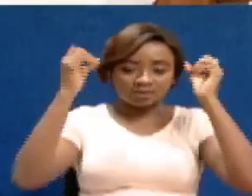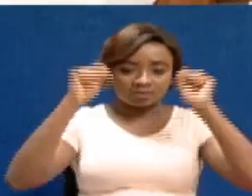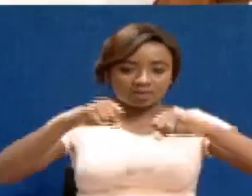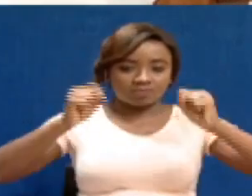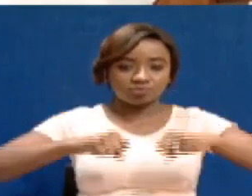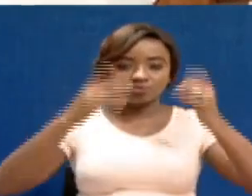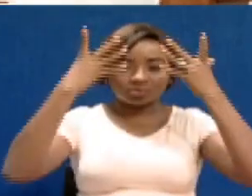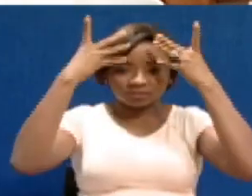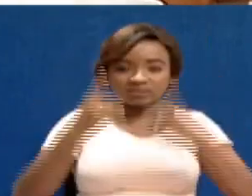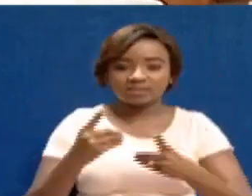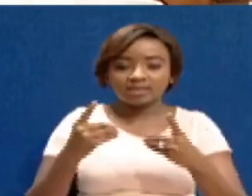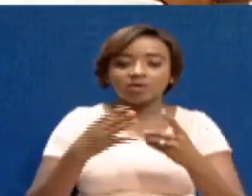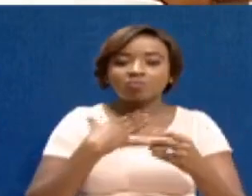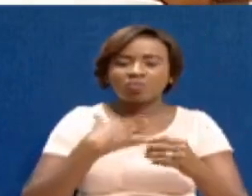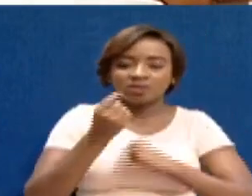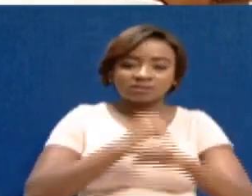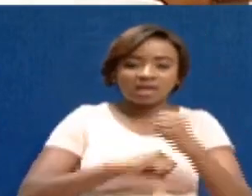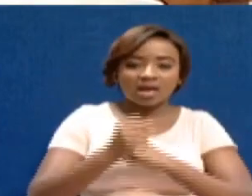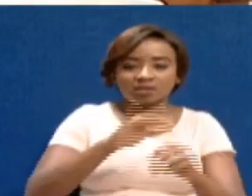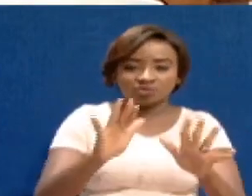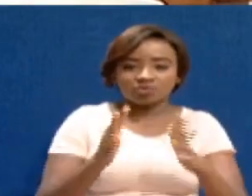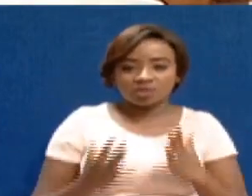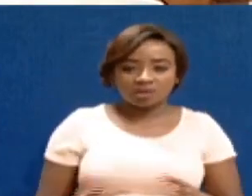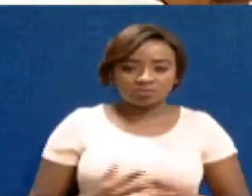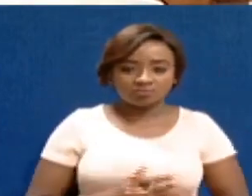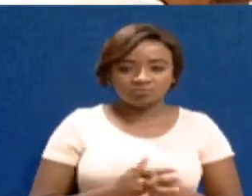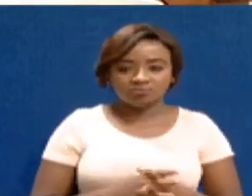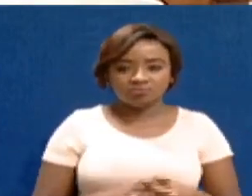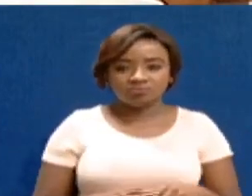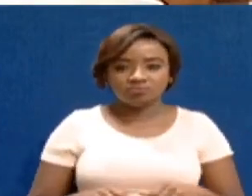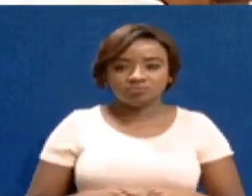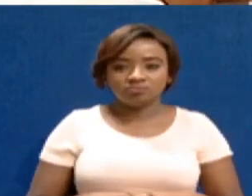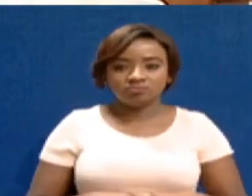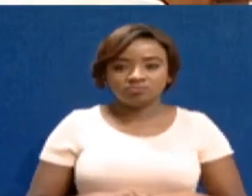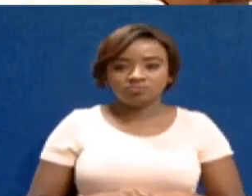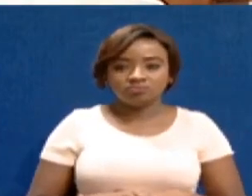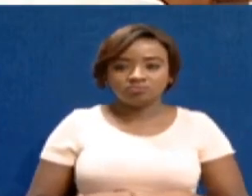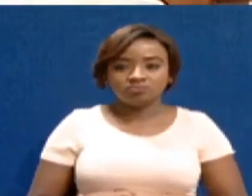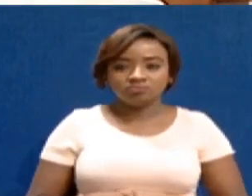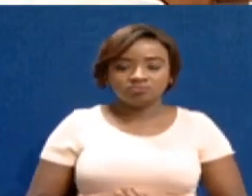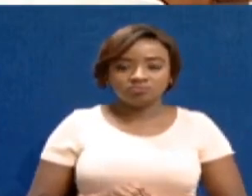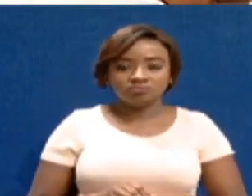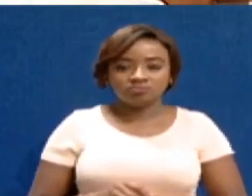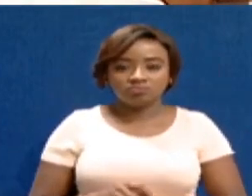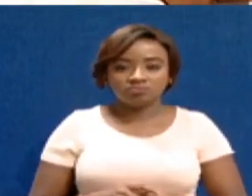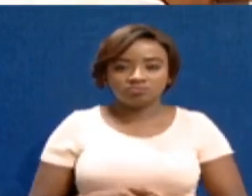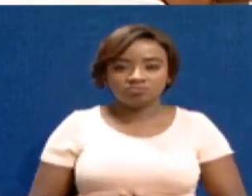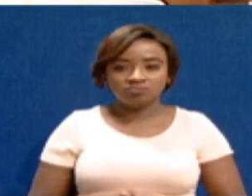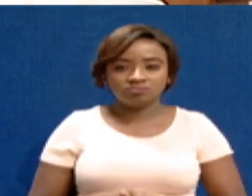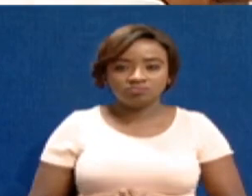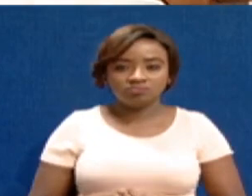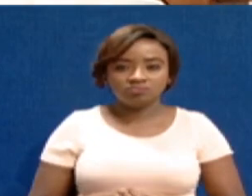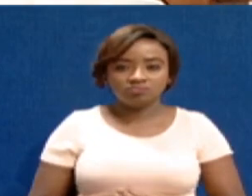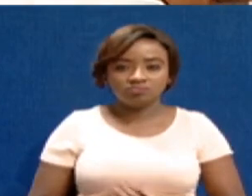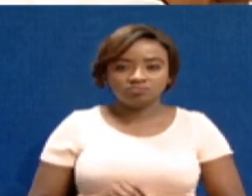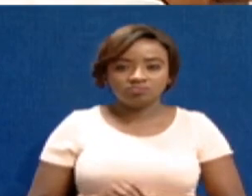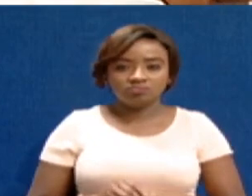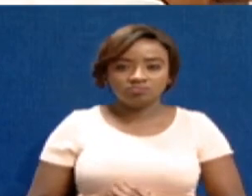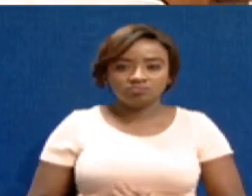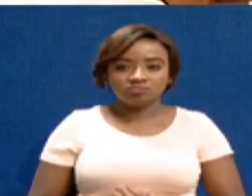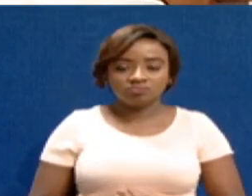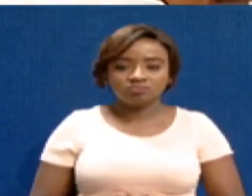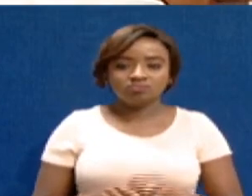Ministry of Water, you summon the minister. The fact that I'm a Jubilee member has never stopped me from